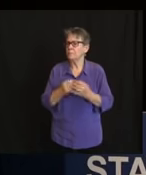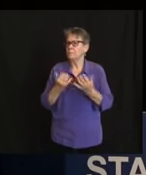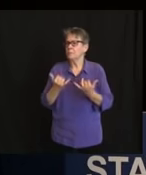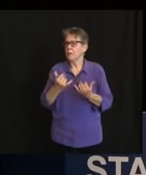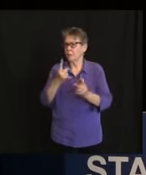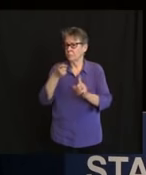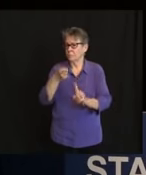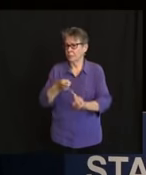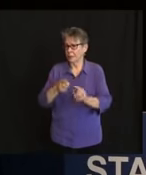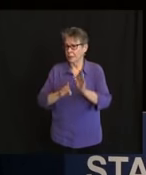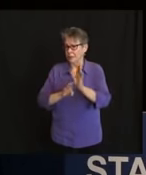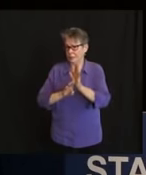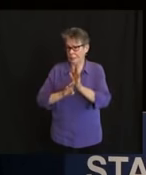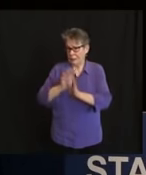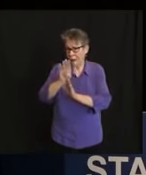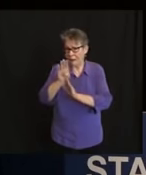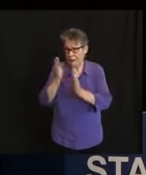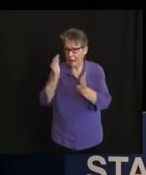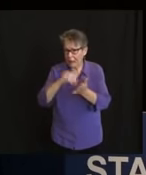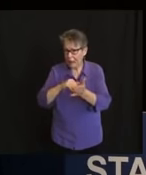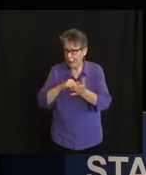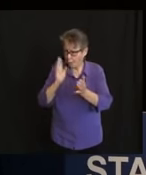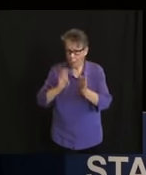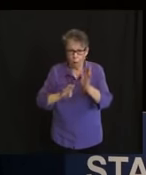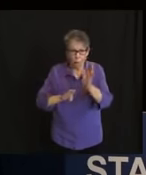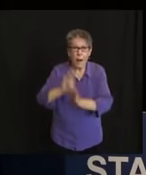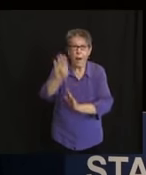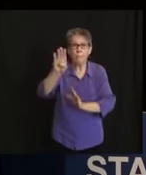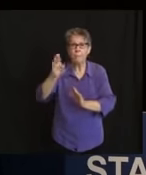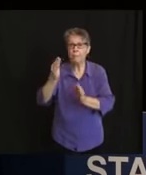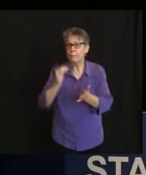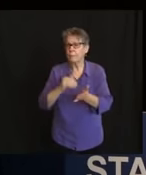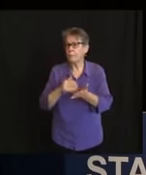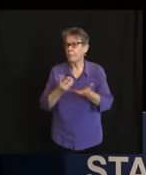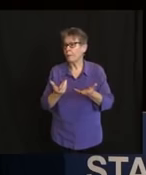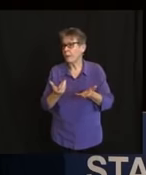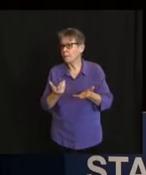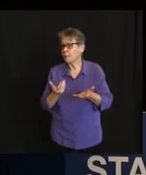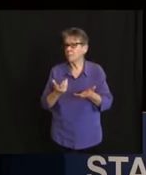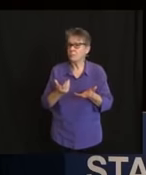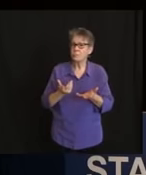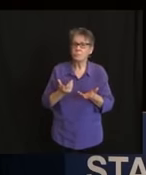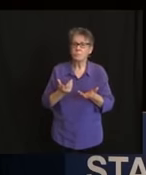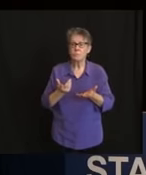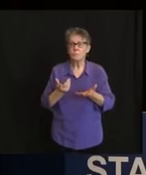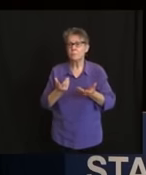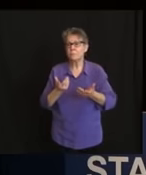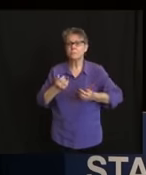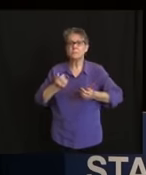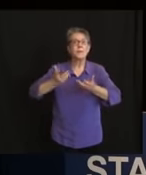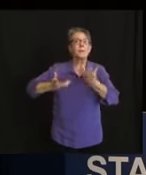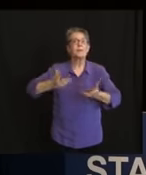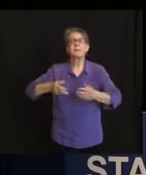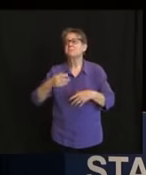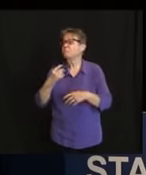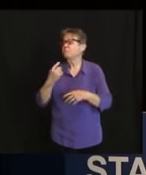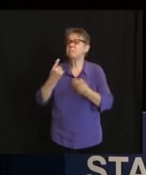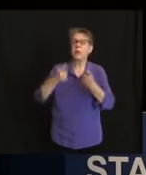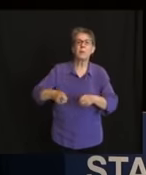day-to-day data, because, for example, there might be a weekend or a holiday that might be involved that might delay some reporting.